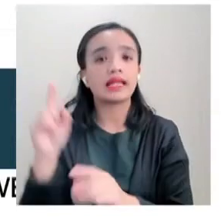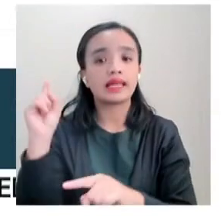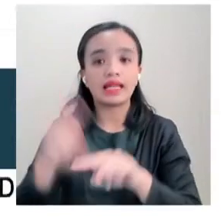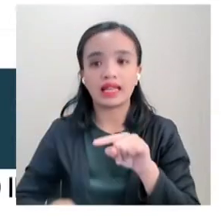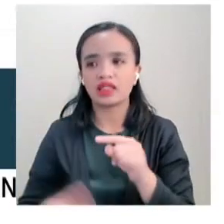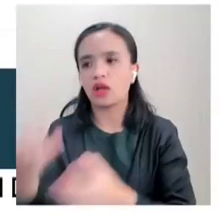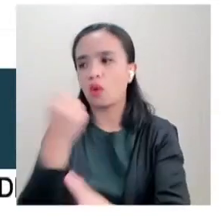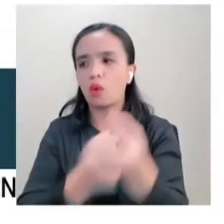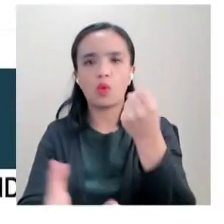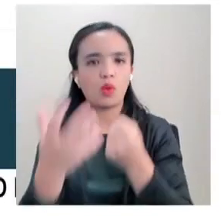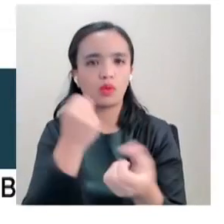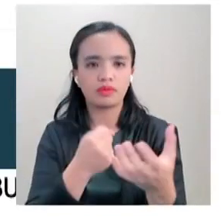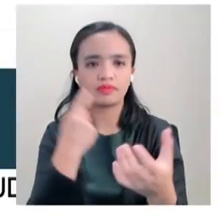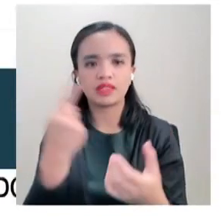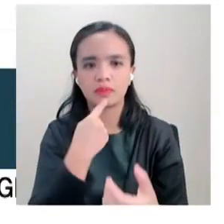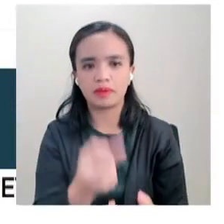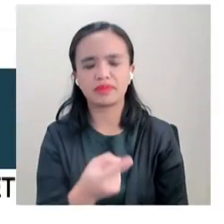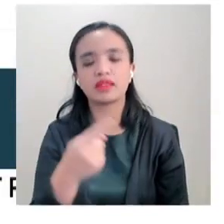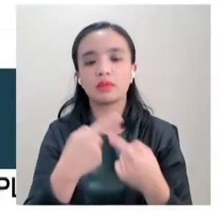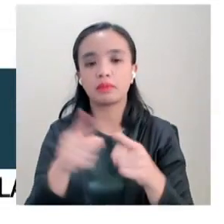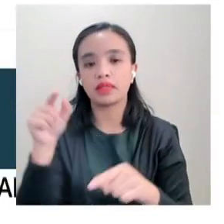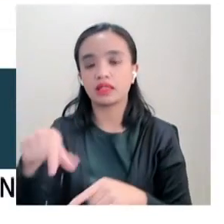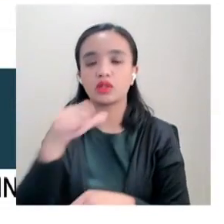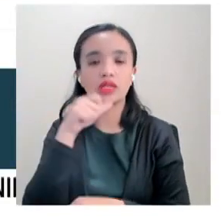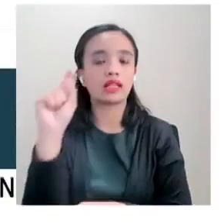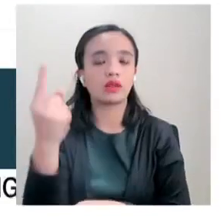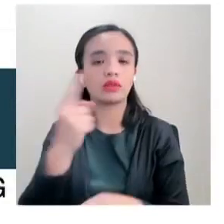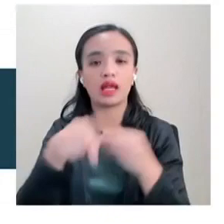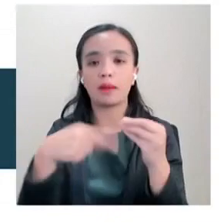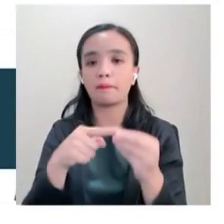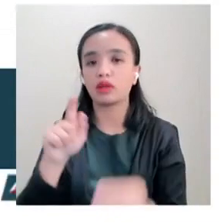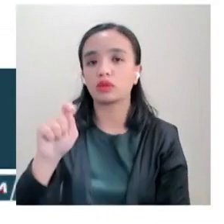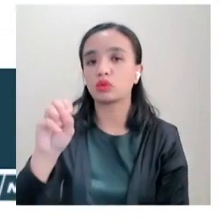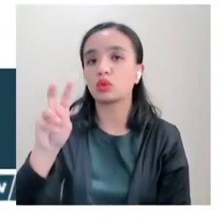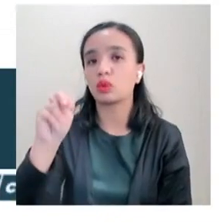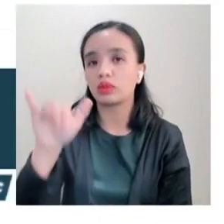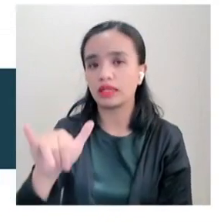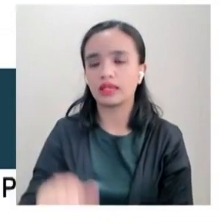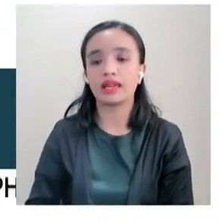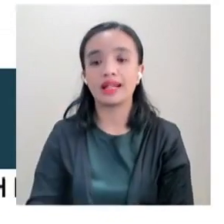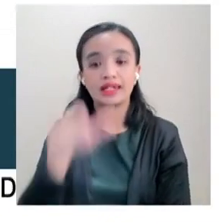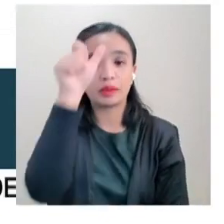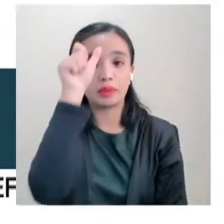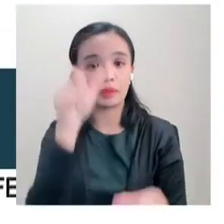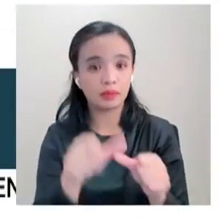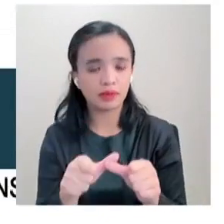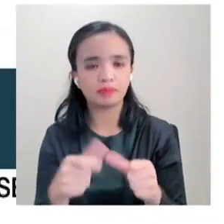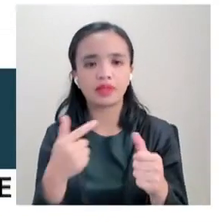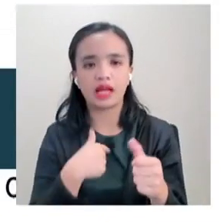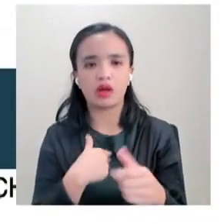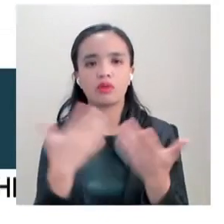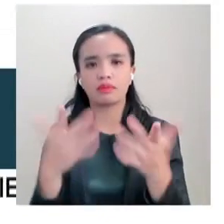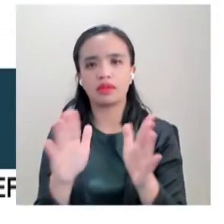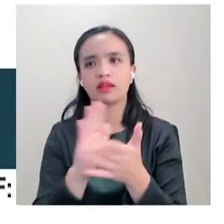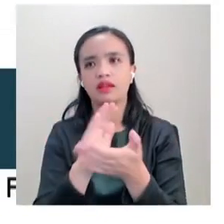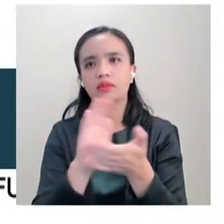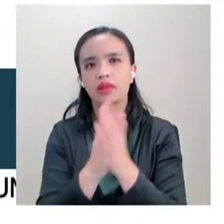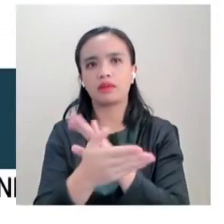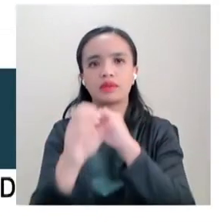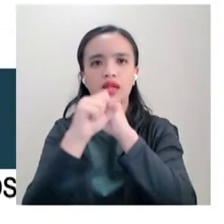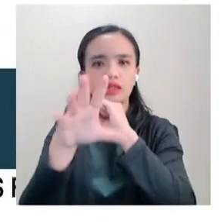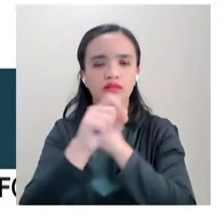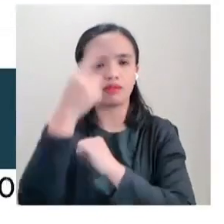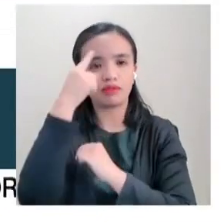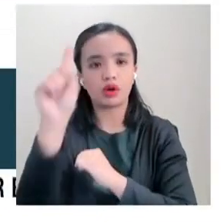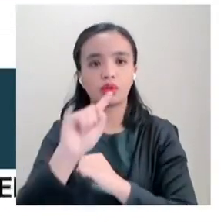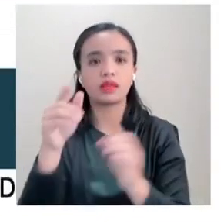kanya-kanyang claim na. In fact, this is not just about Tony. No, it's remember, in I have been an advocate in pushing for the Physicians